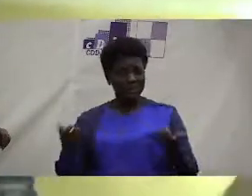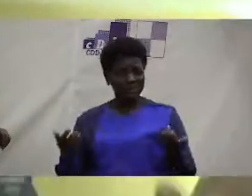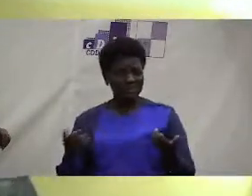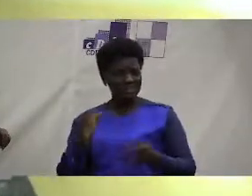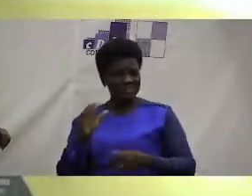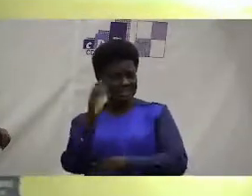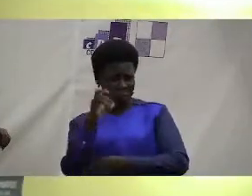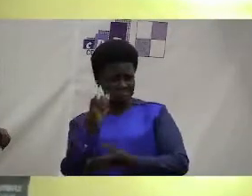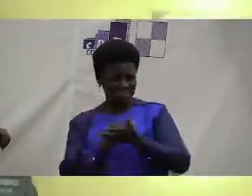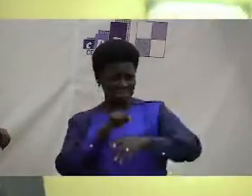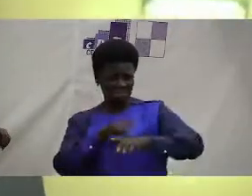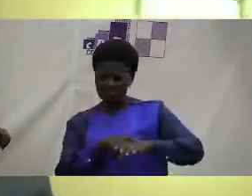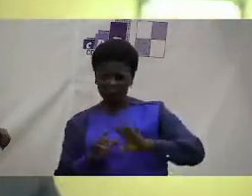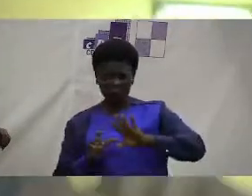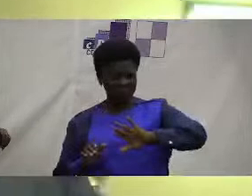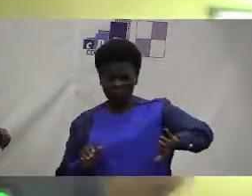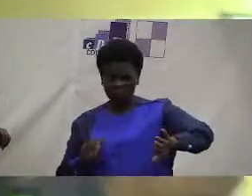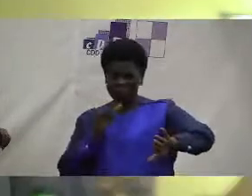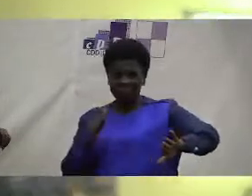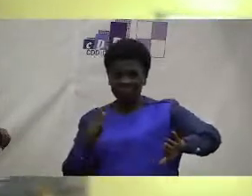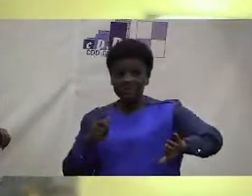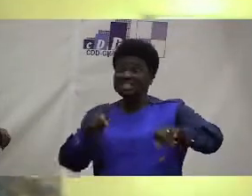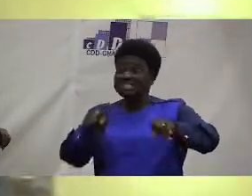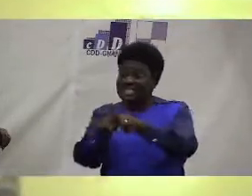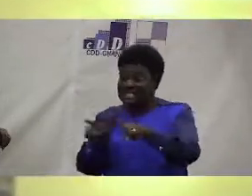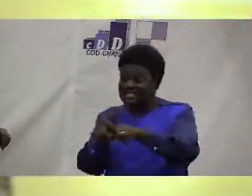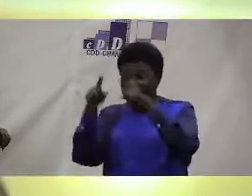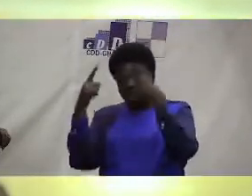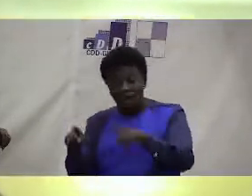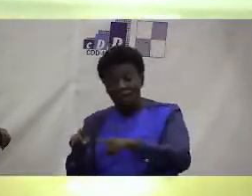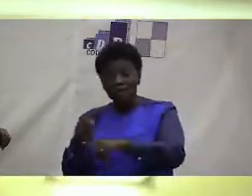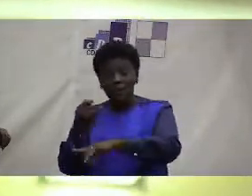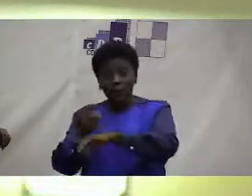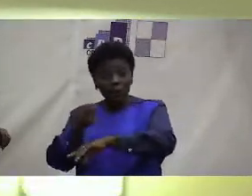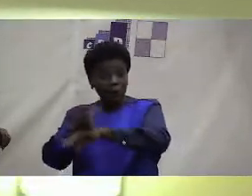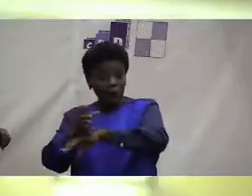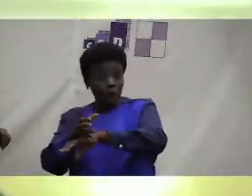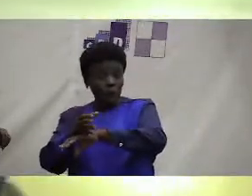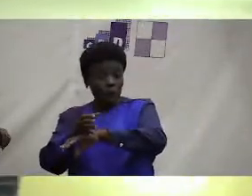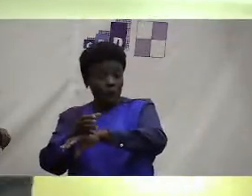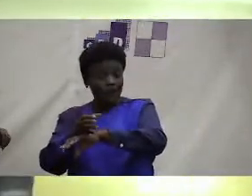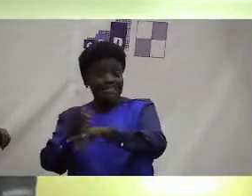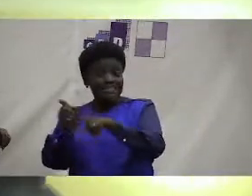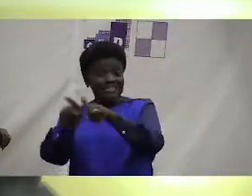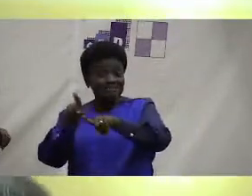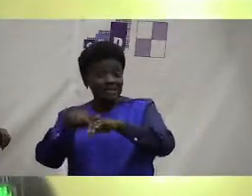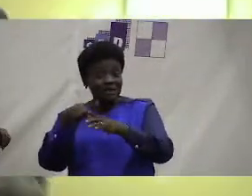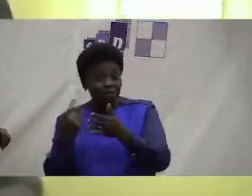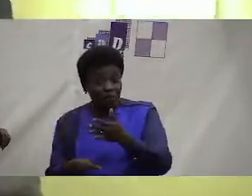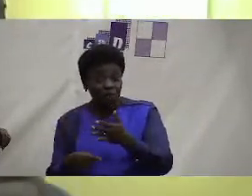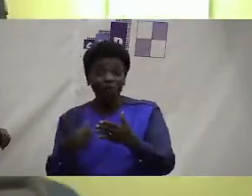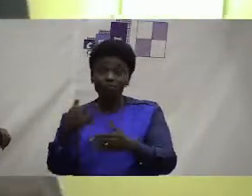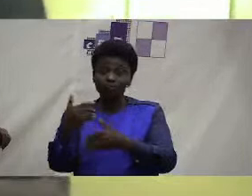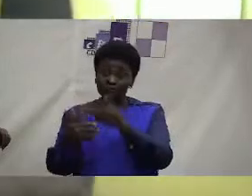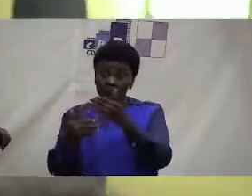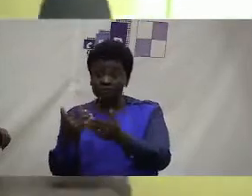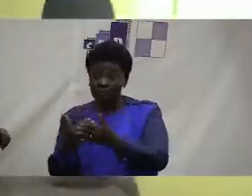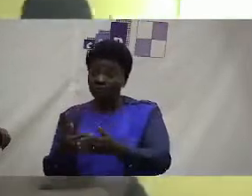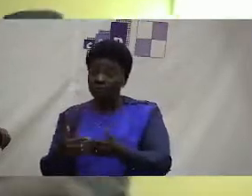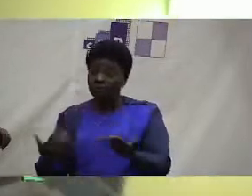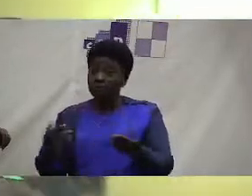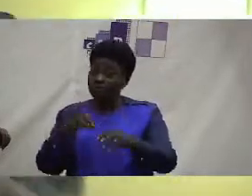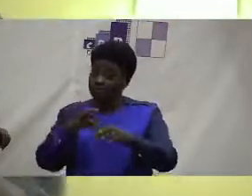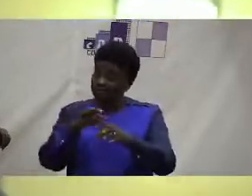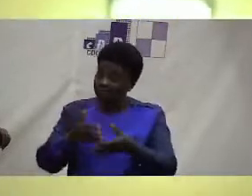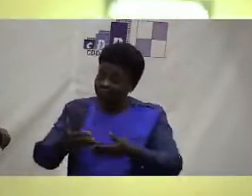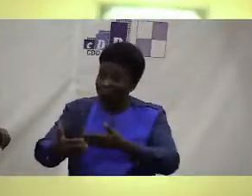lives didn't matter. Similar things were happening in Cote d'Ivoire, where term and elongation processes were ongoing.